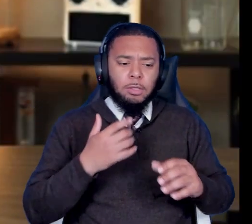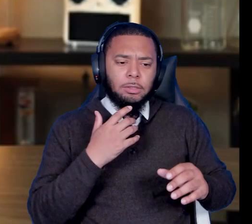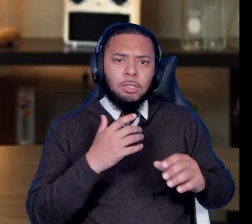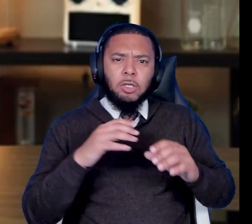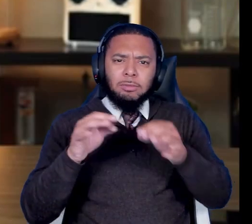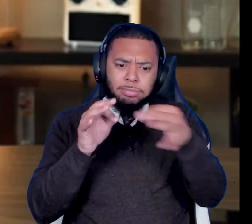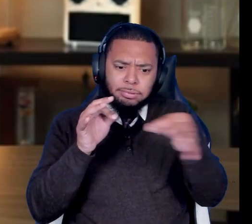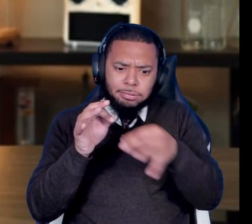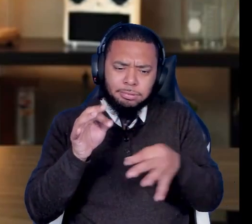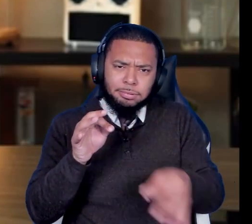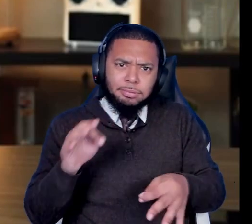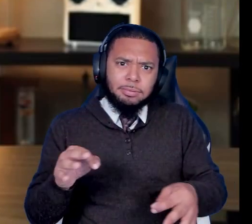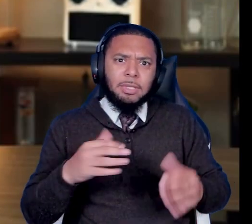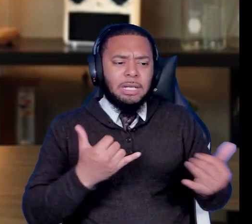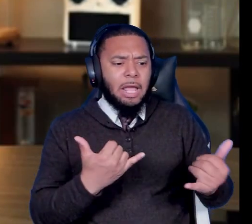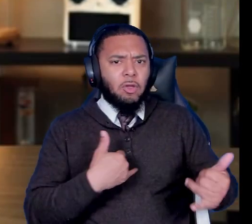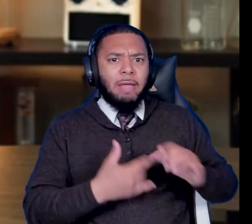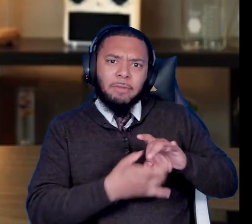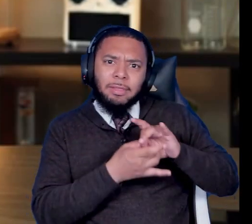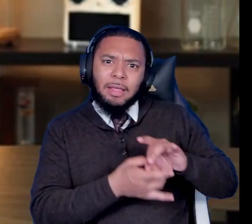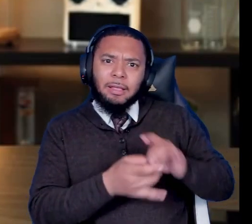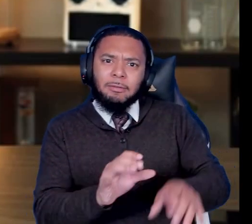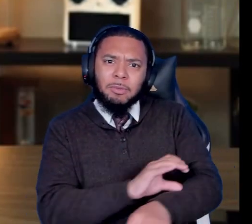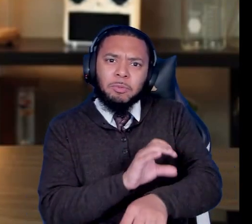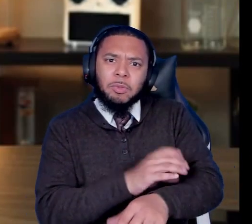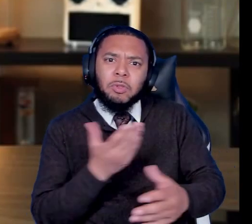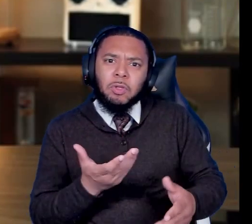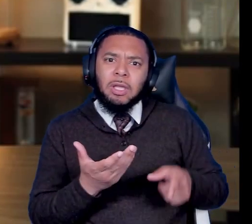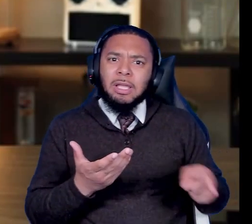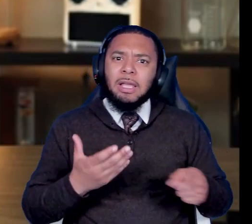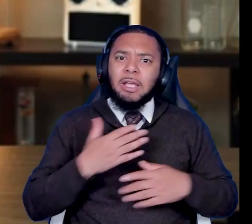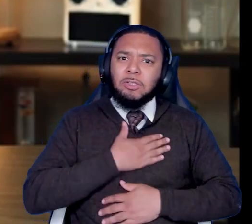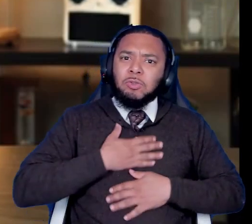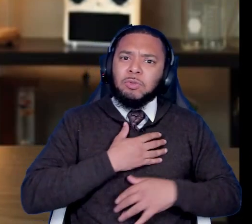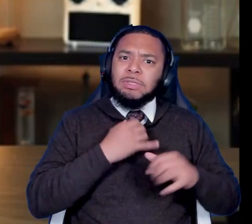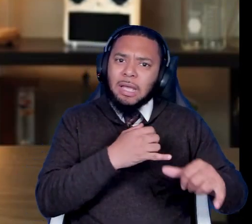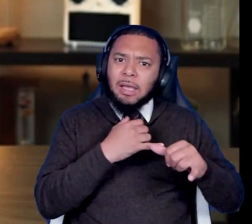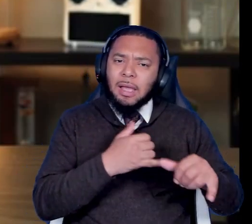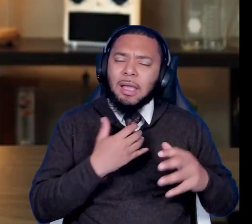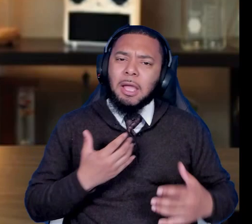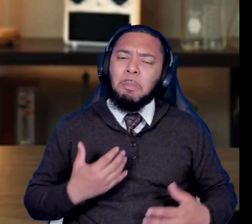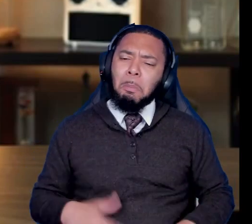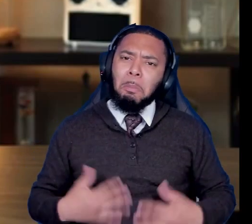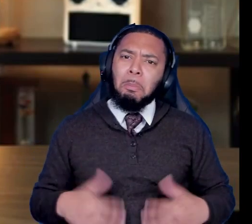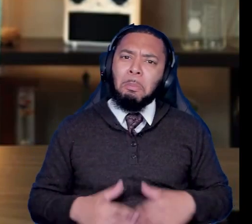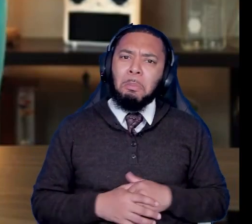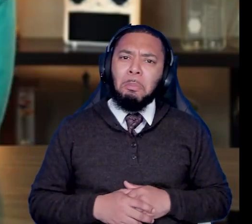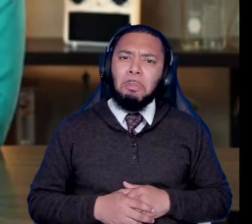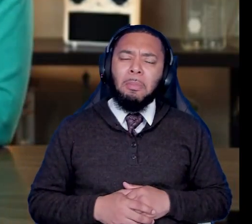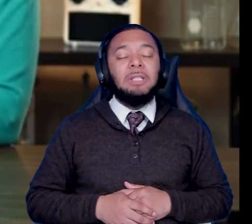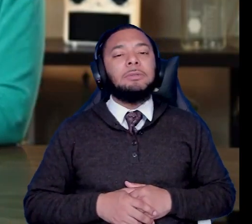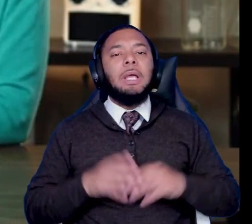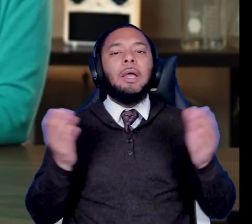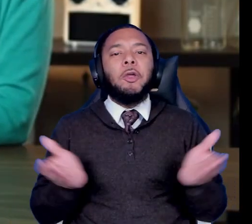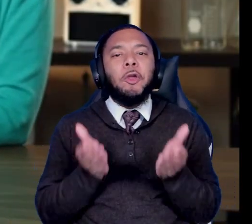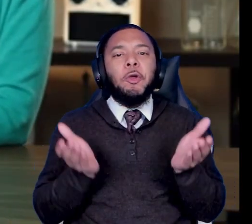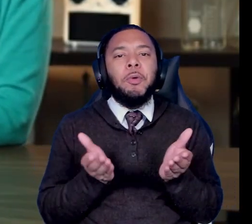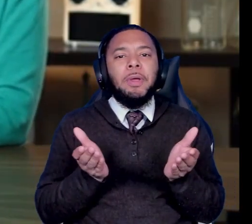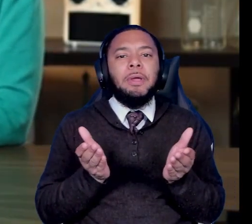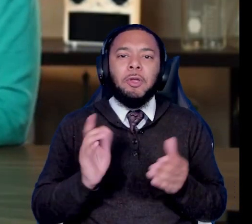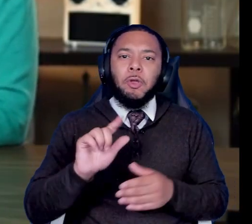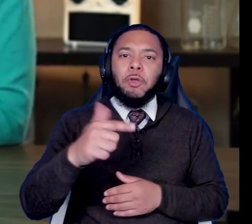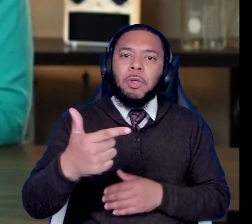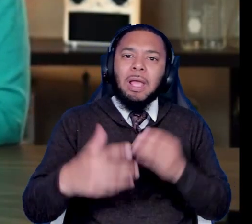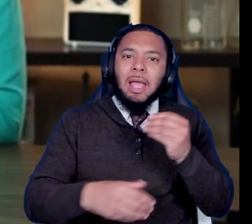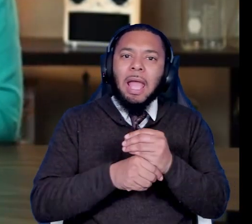relationship going with your computer. Look, my computer also enjoys my hobby. Who knew? So I would encourage you to add some more